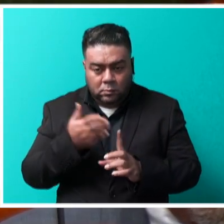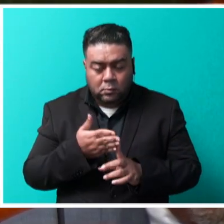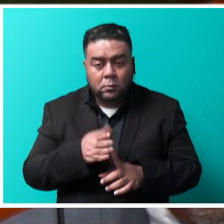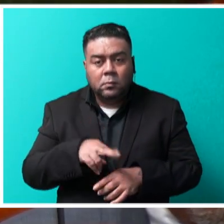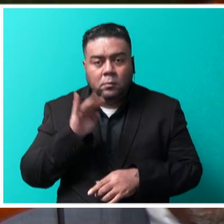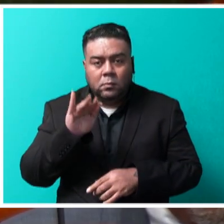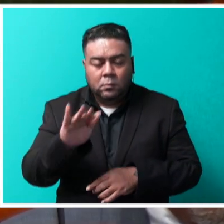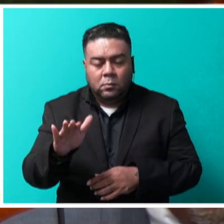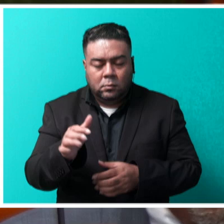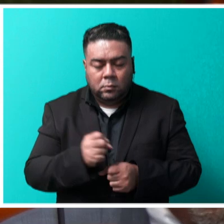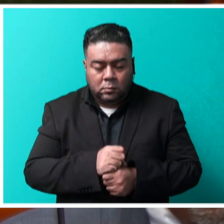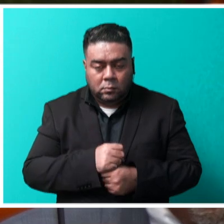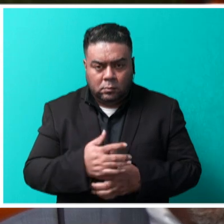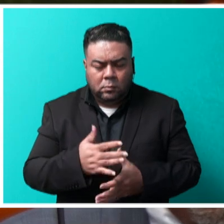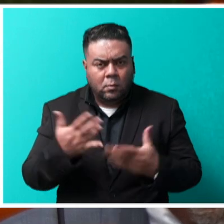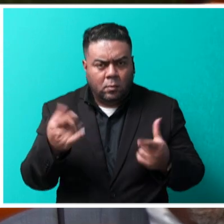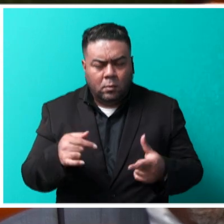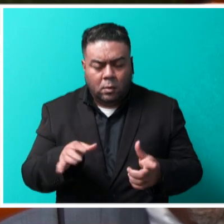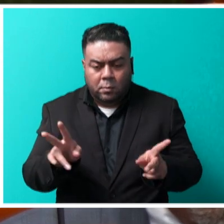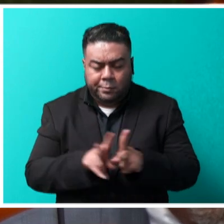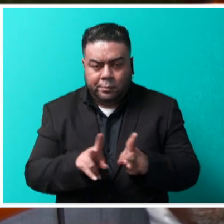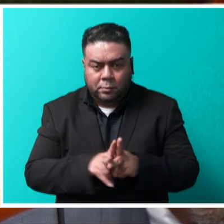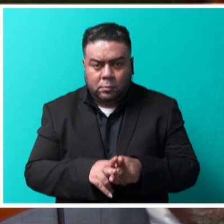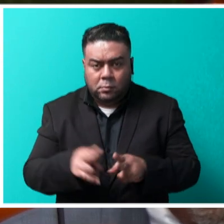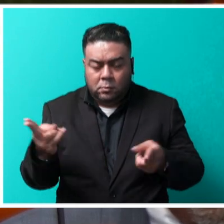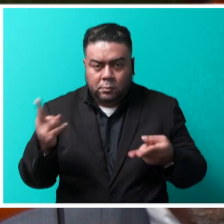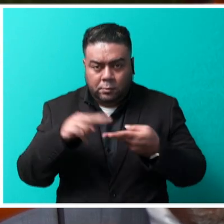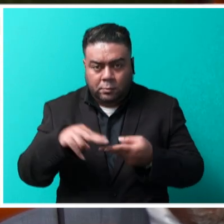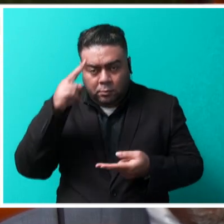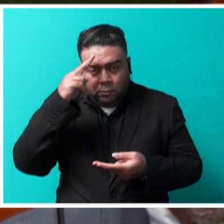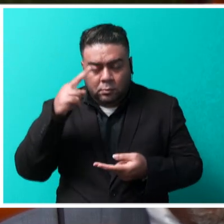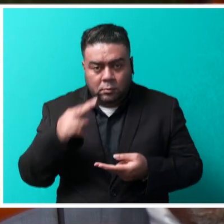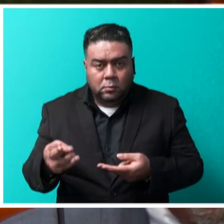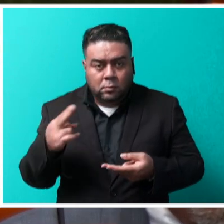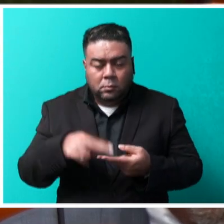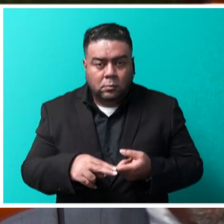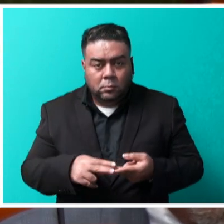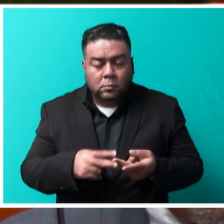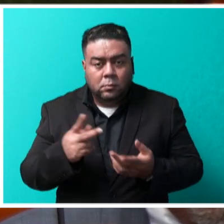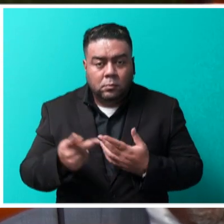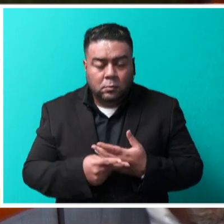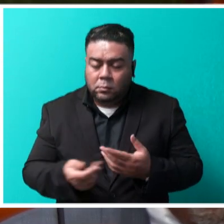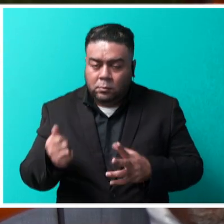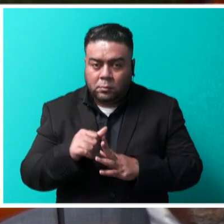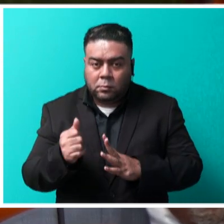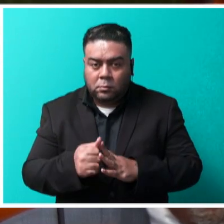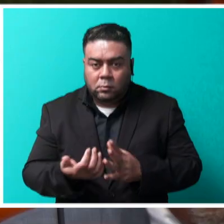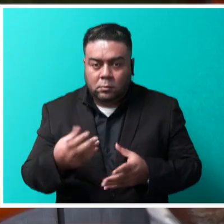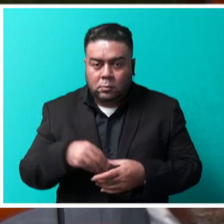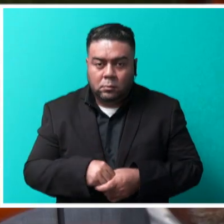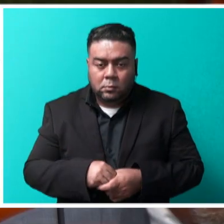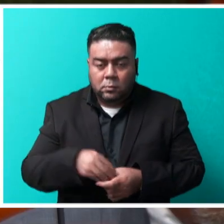shocks. Our partnership with the United Nations Development Programme and the Reserve Bank of Fiji has also delivered the Climate